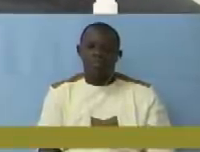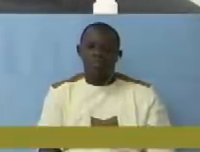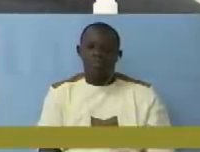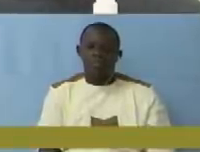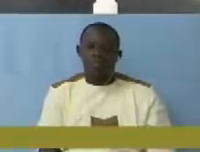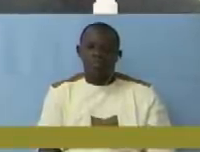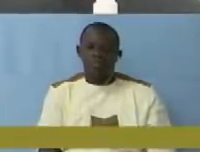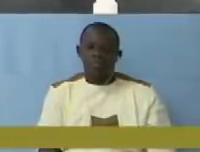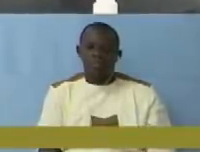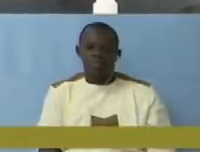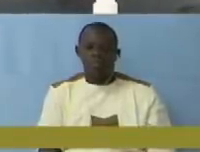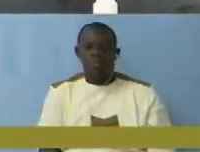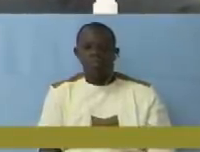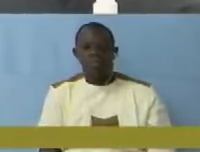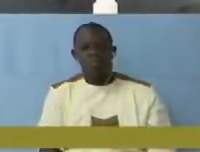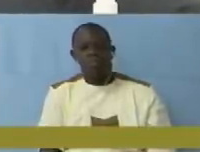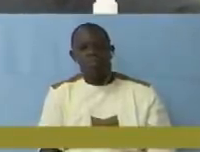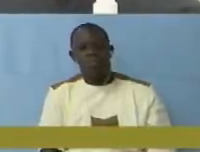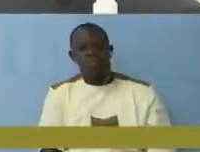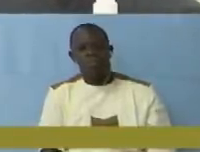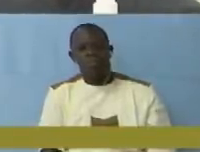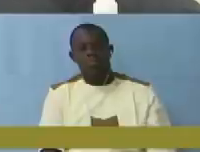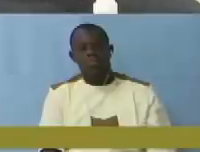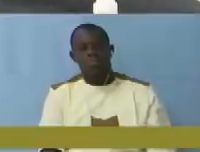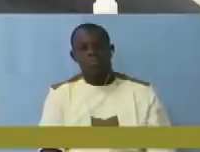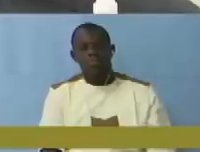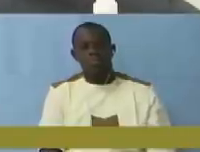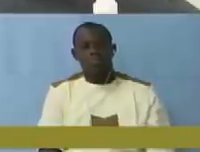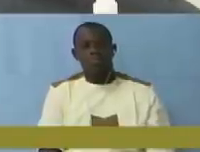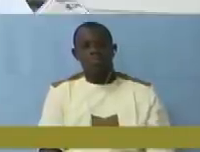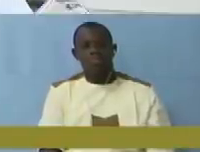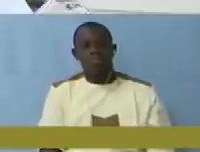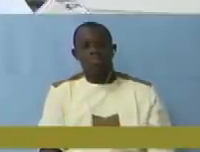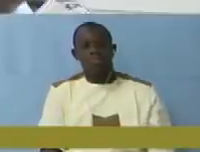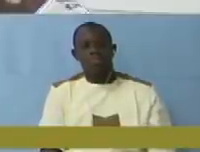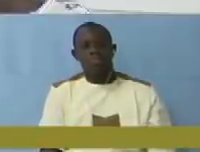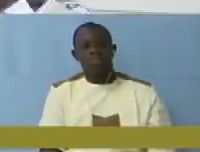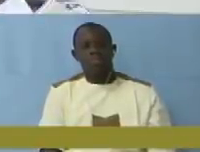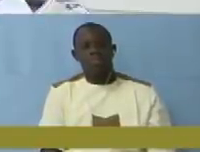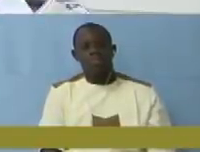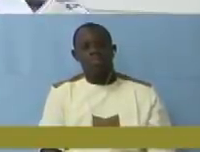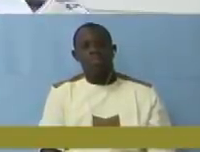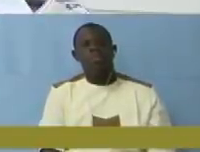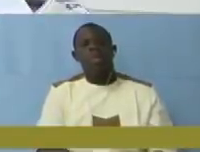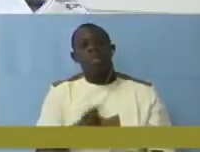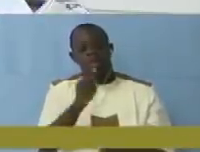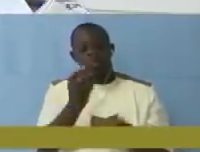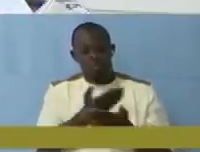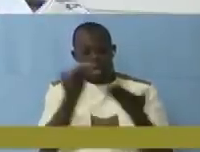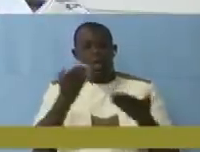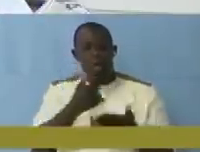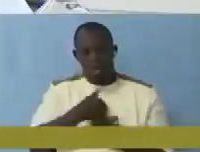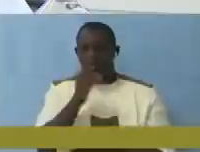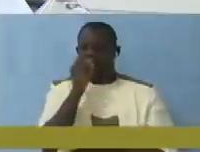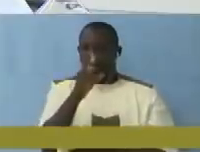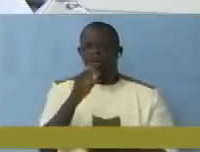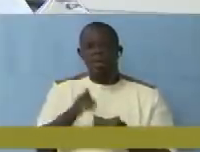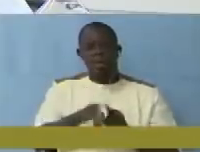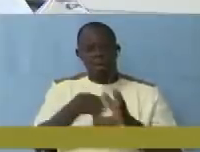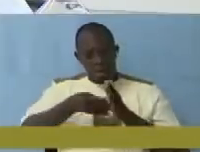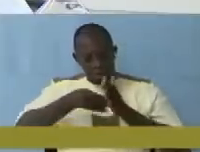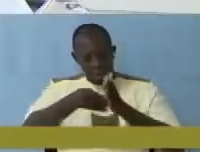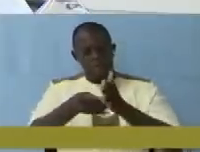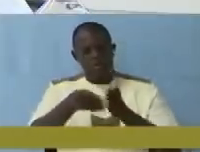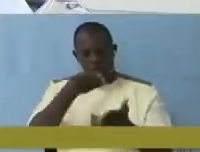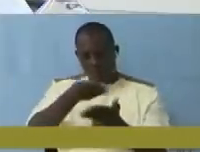mararo. Ulbe mu la do ko la nyanta kala woti. Well, I'm Director of Finance and Admin. Well, that's why I said Director